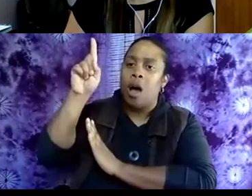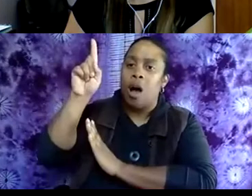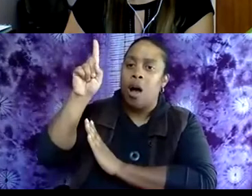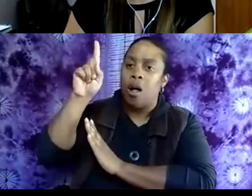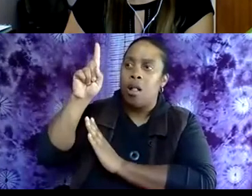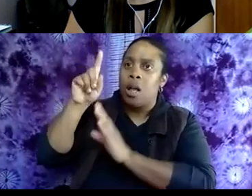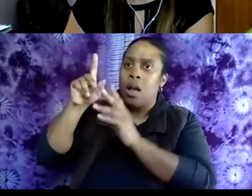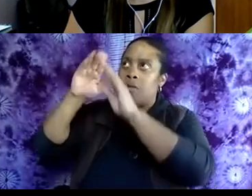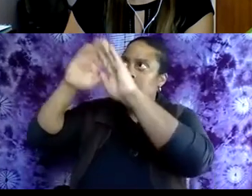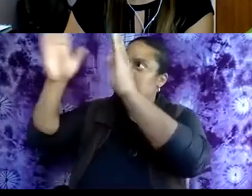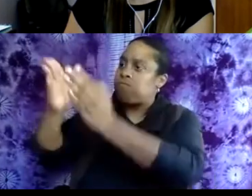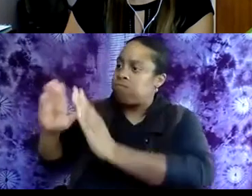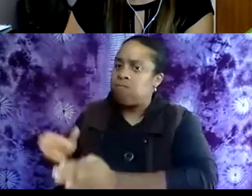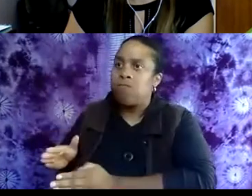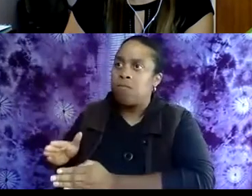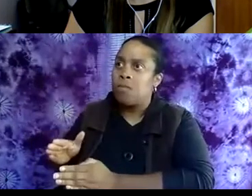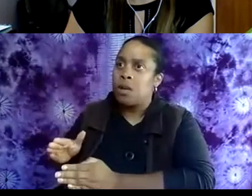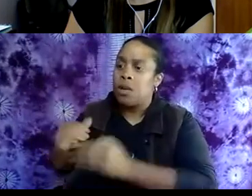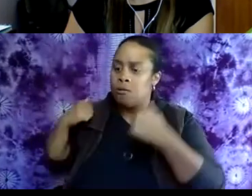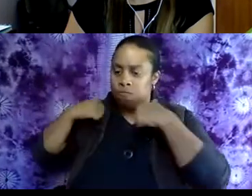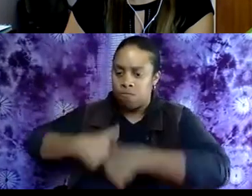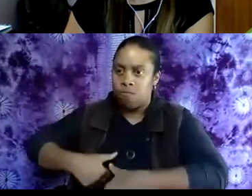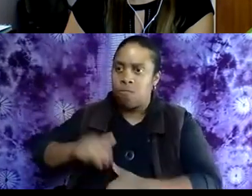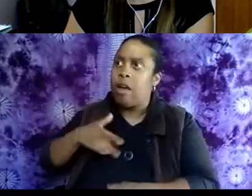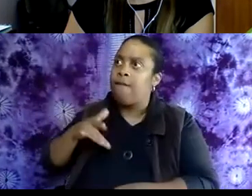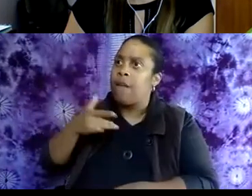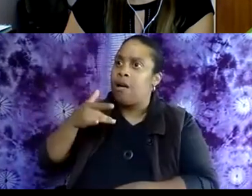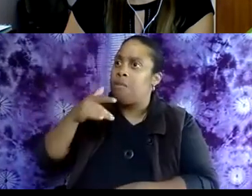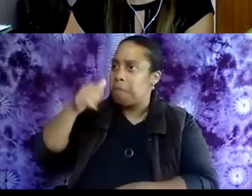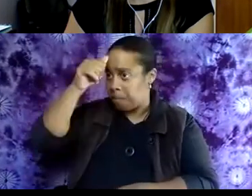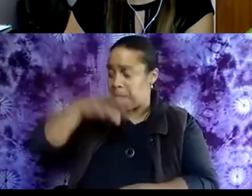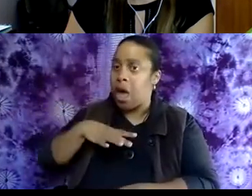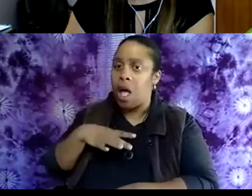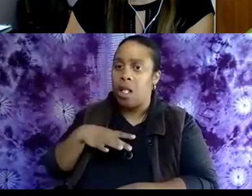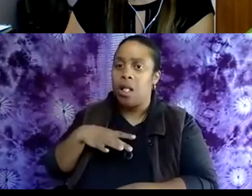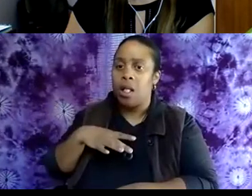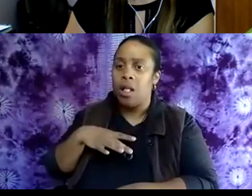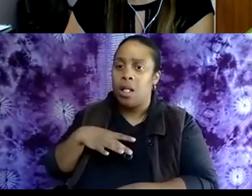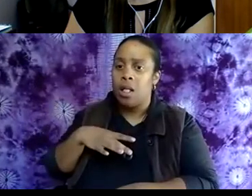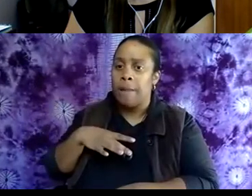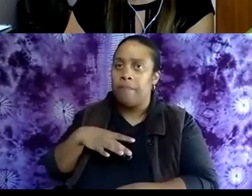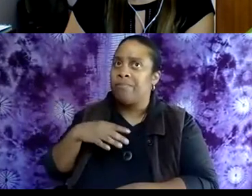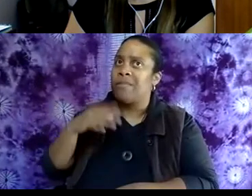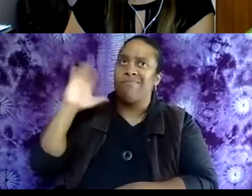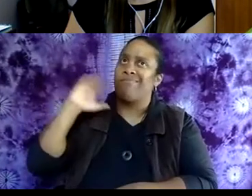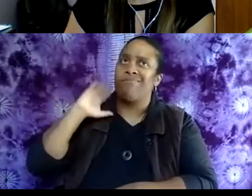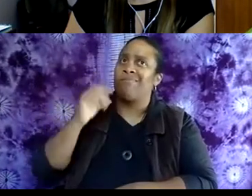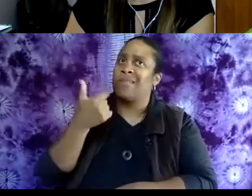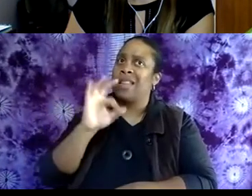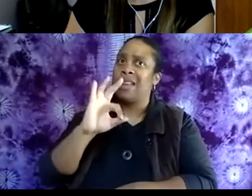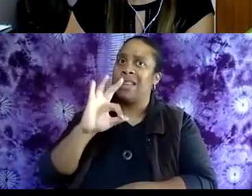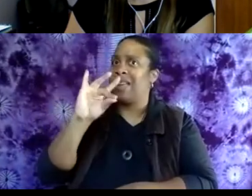figure. Felt very male to me. This is back in the 80s. So,